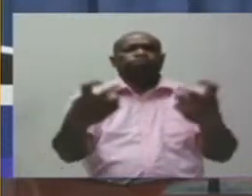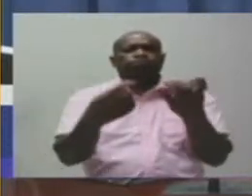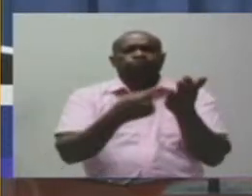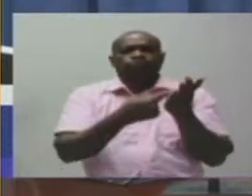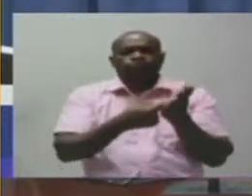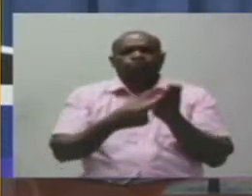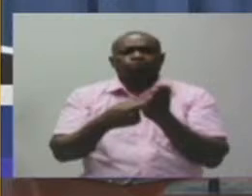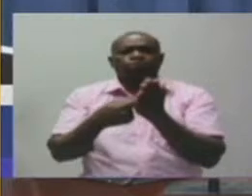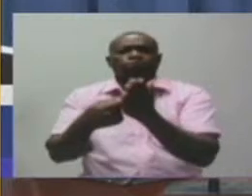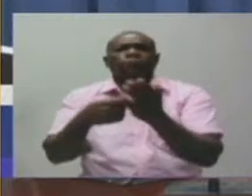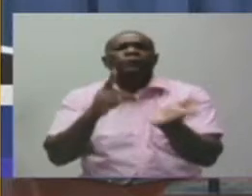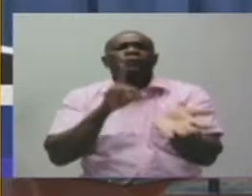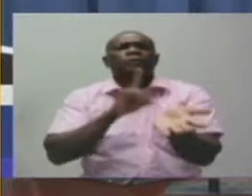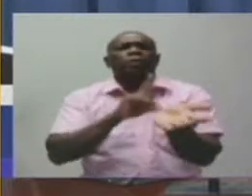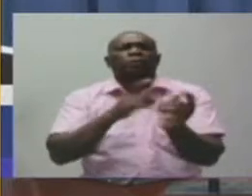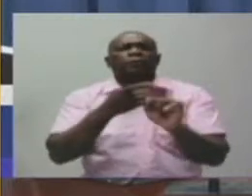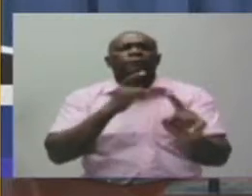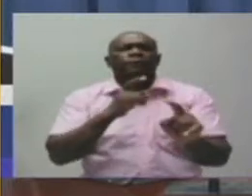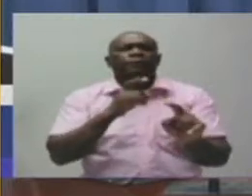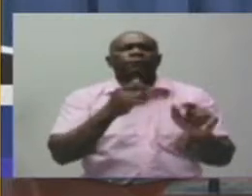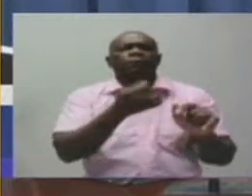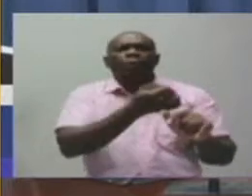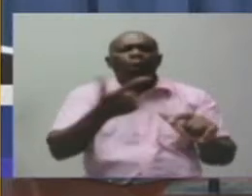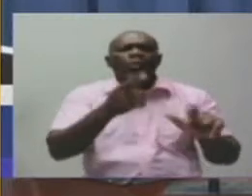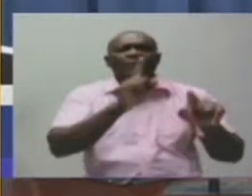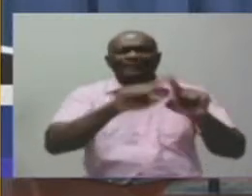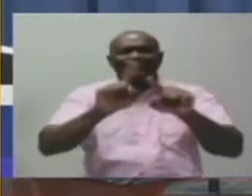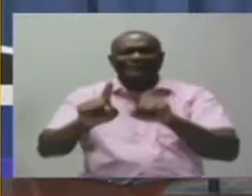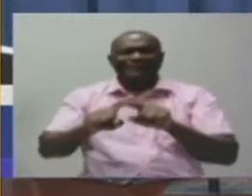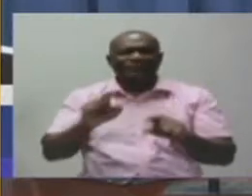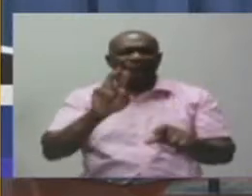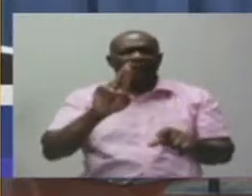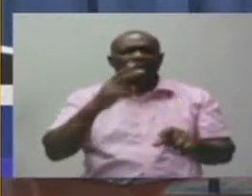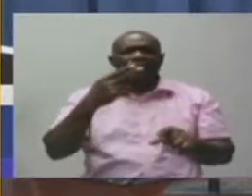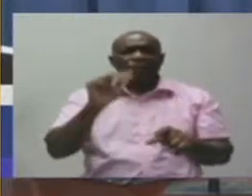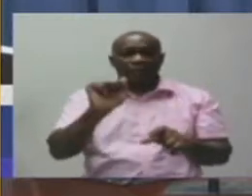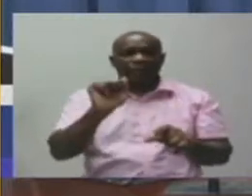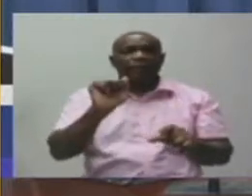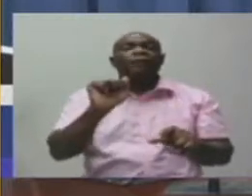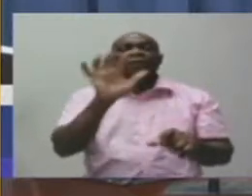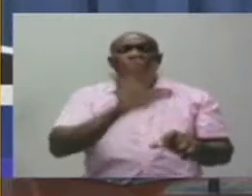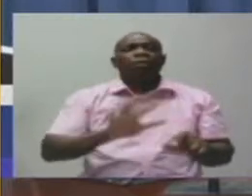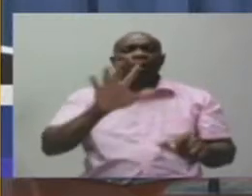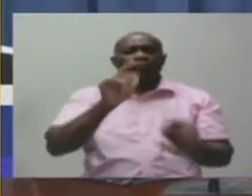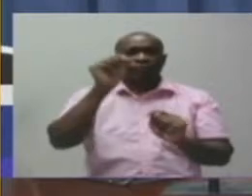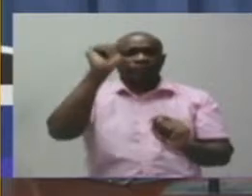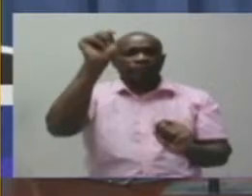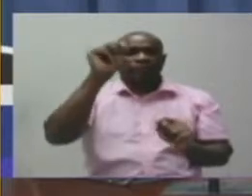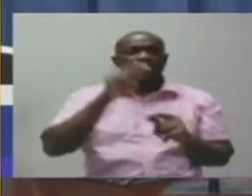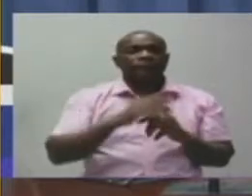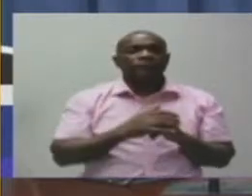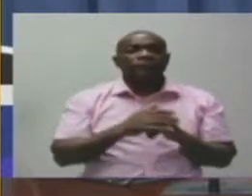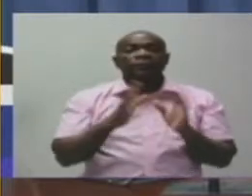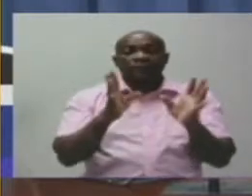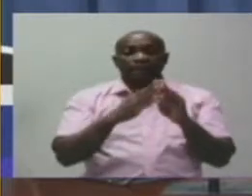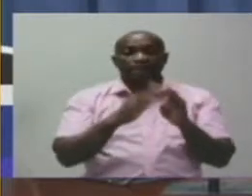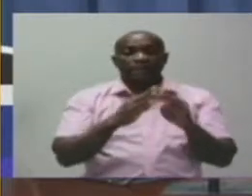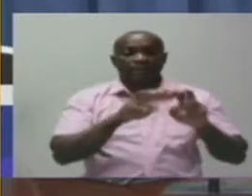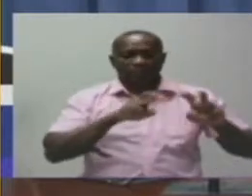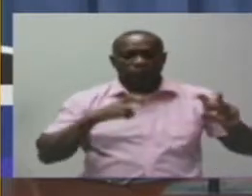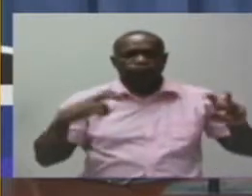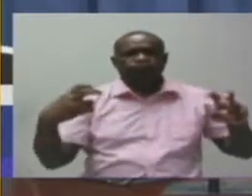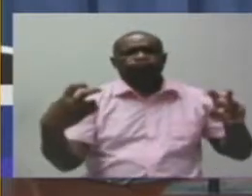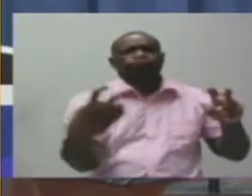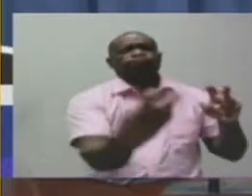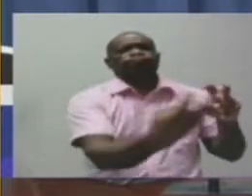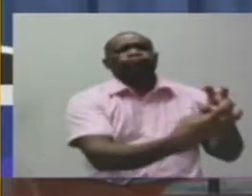the directors of health of all 5 RHAs throughout Trinidad and Tobago. And let me again thank